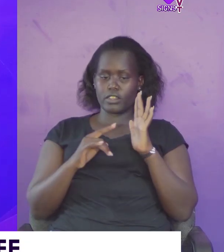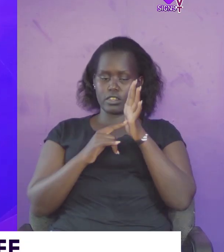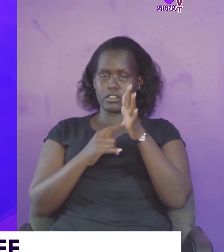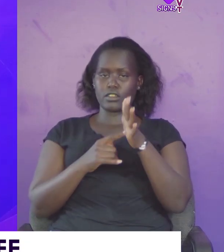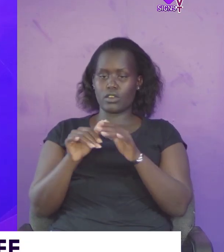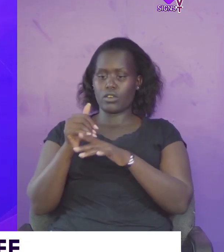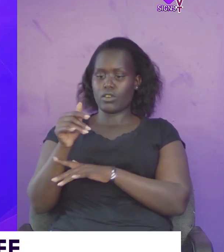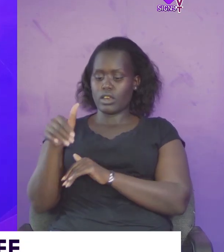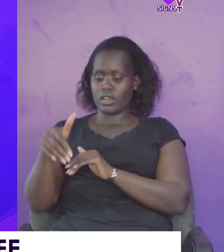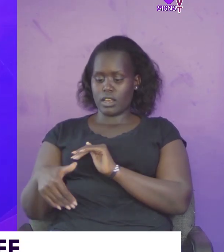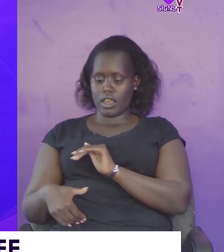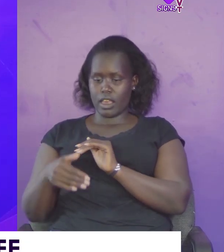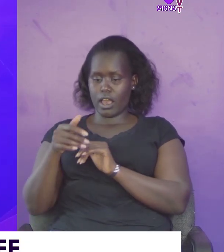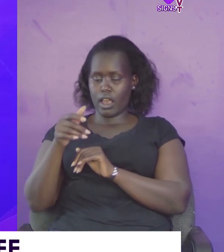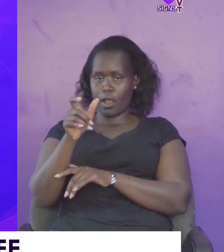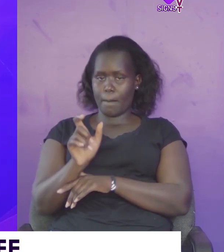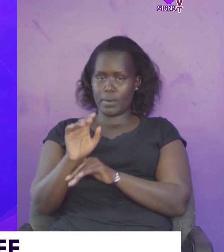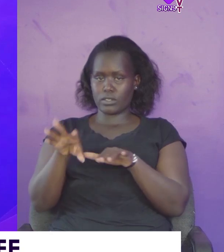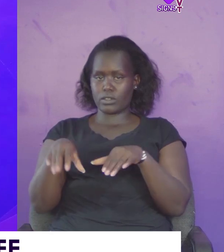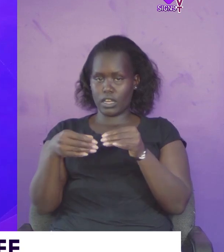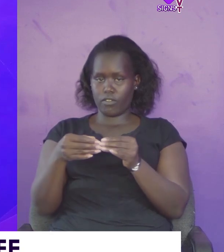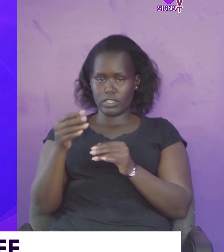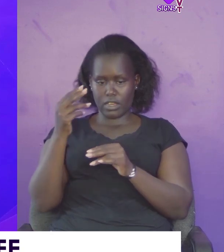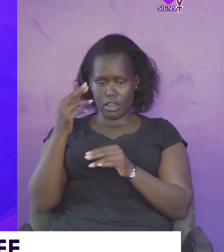there as a young person. Give us your views,